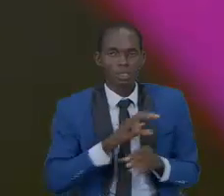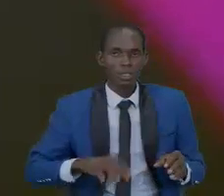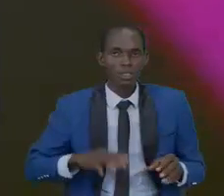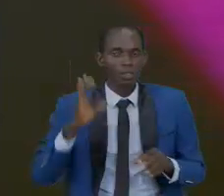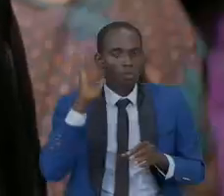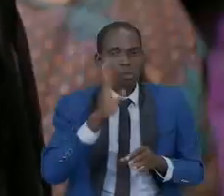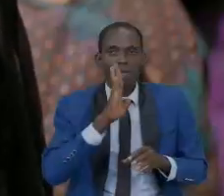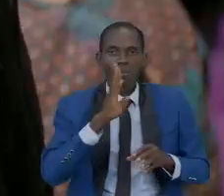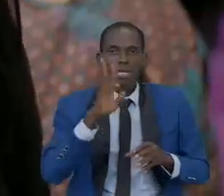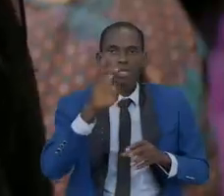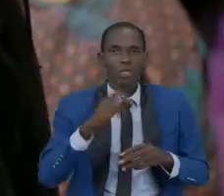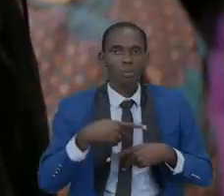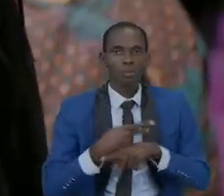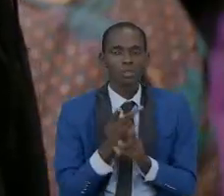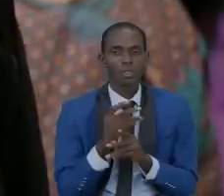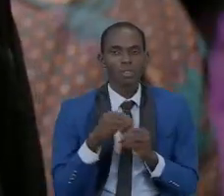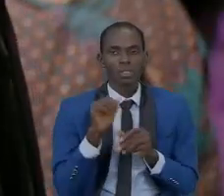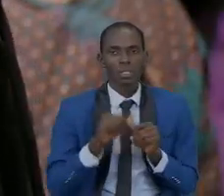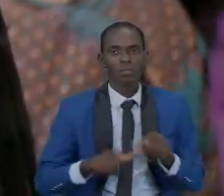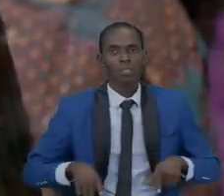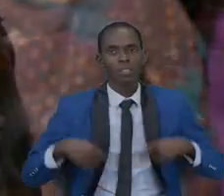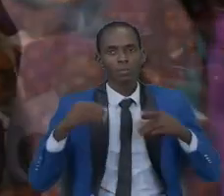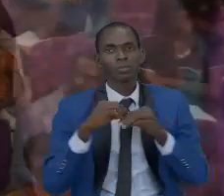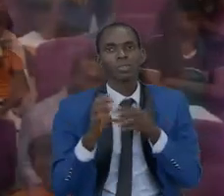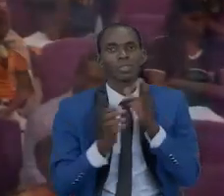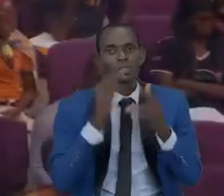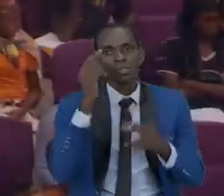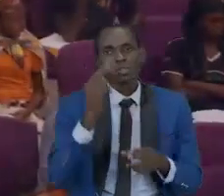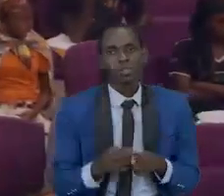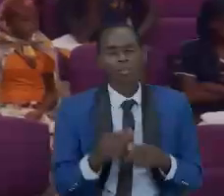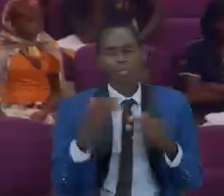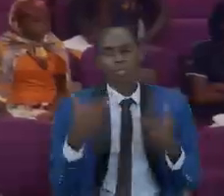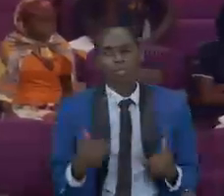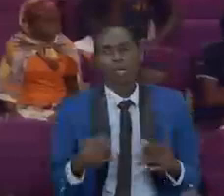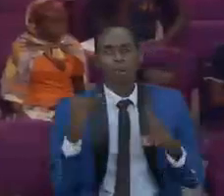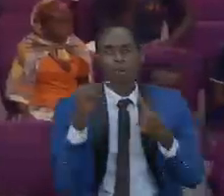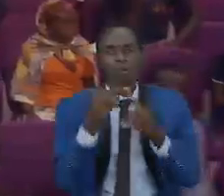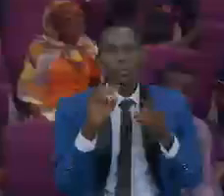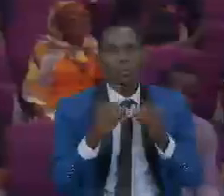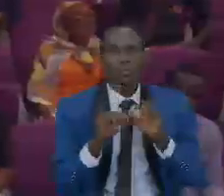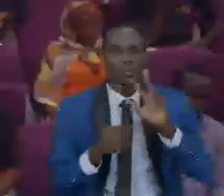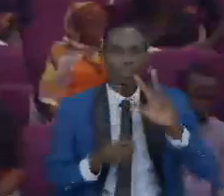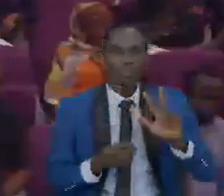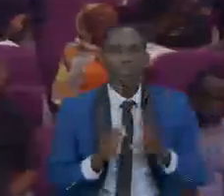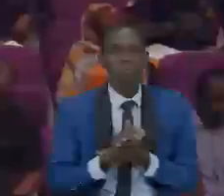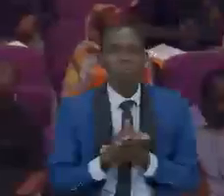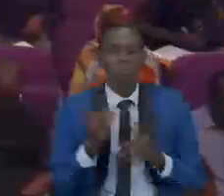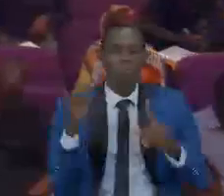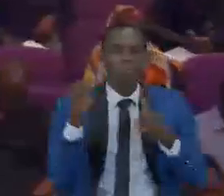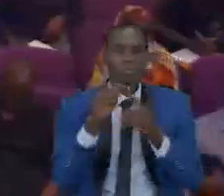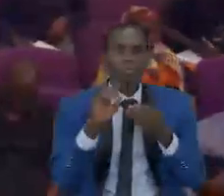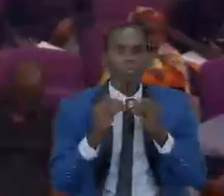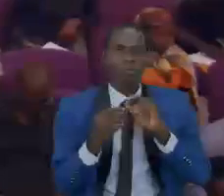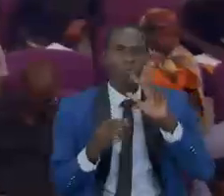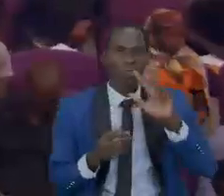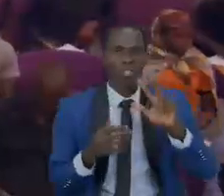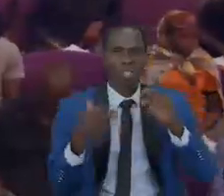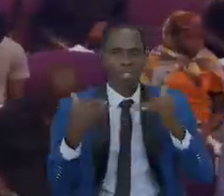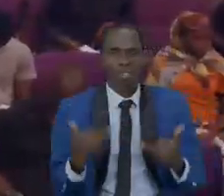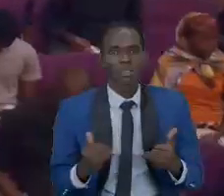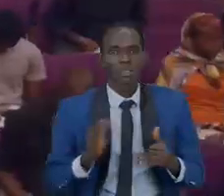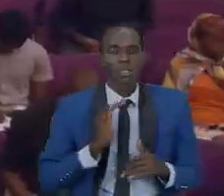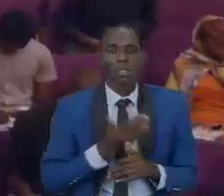every life in Jesus name we are coming to point number three point number three now